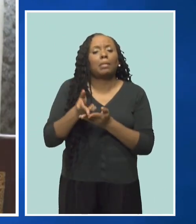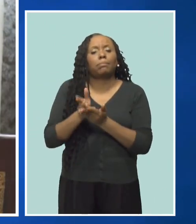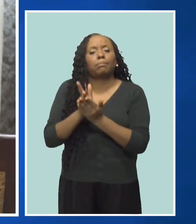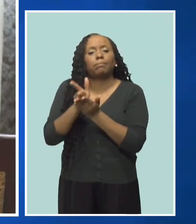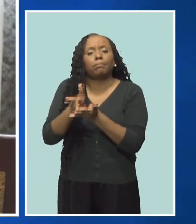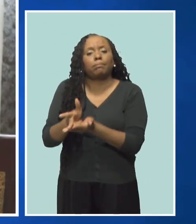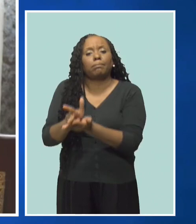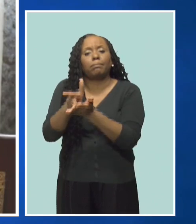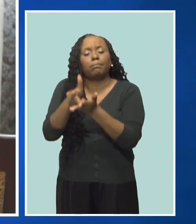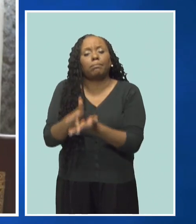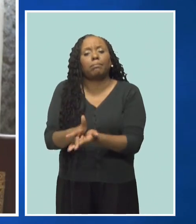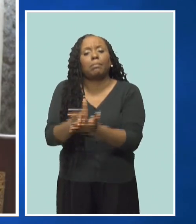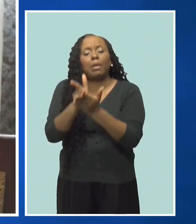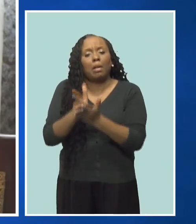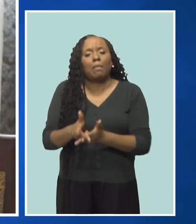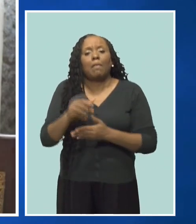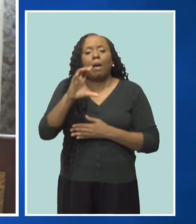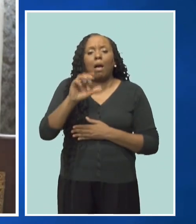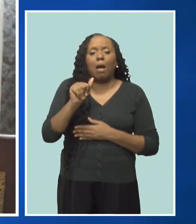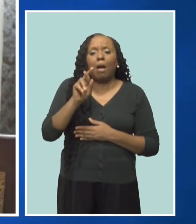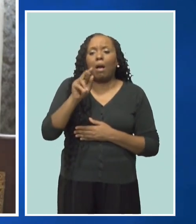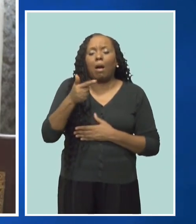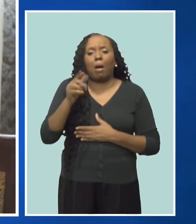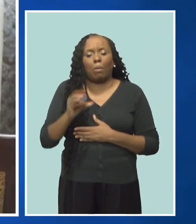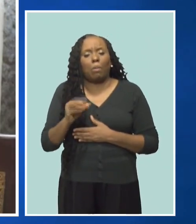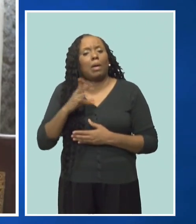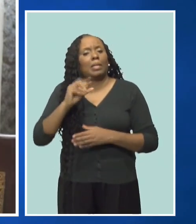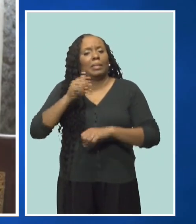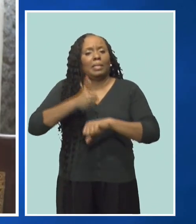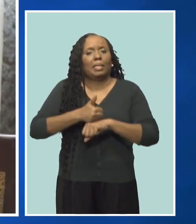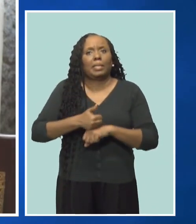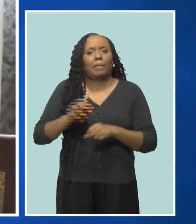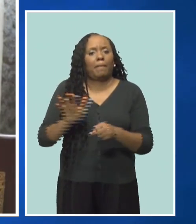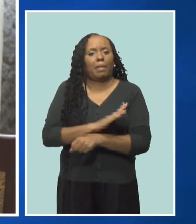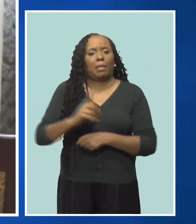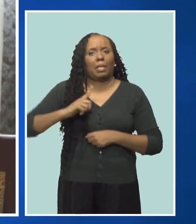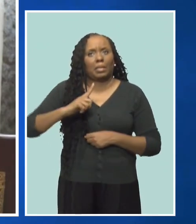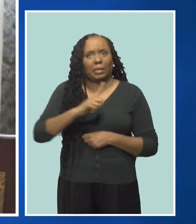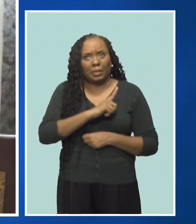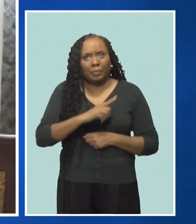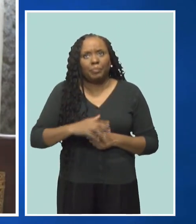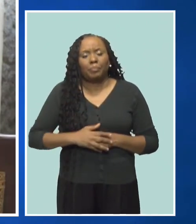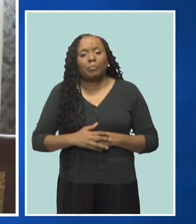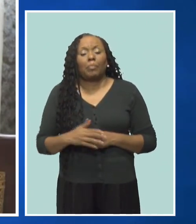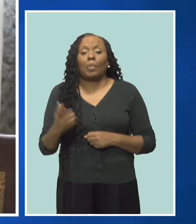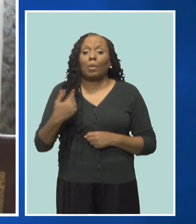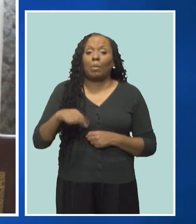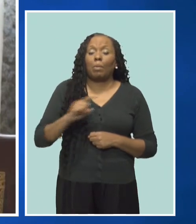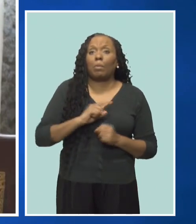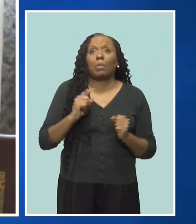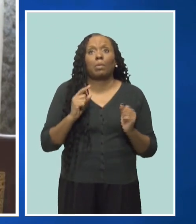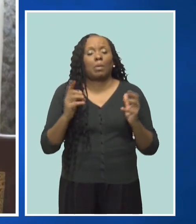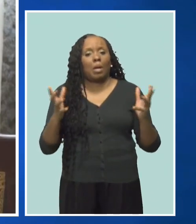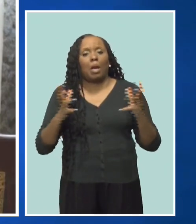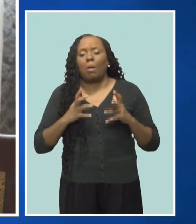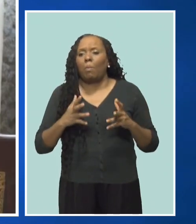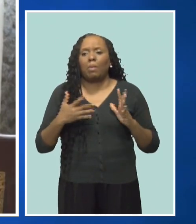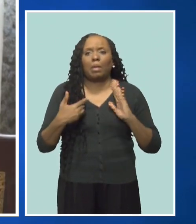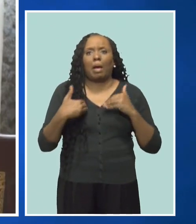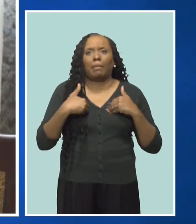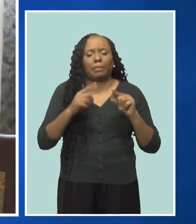be able to move cargo and puts a legislative framework in place. The liner conferences creates in the way that I just